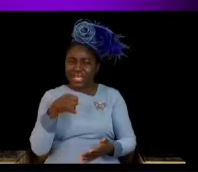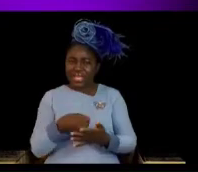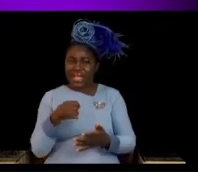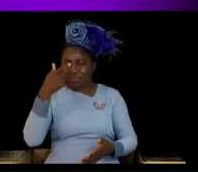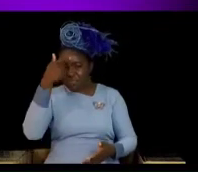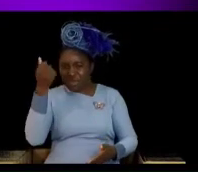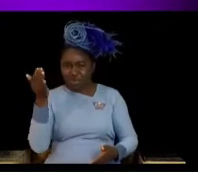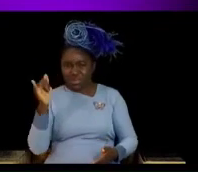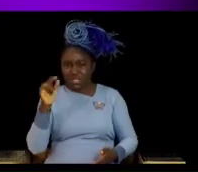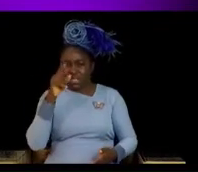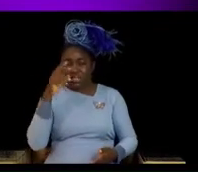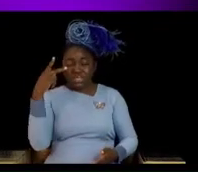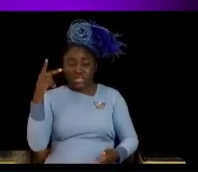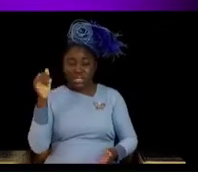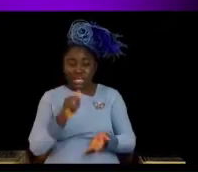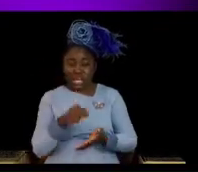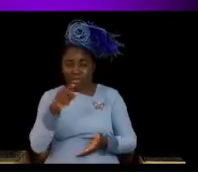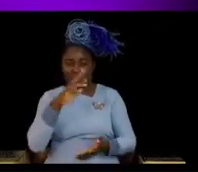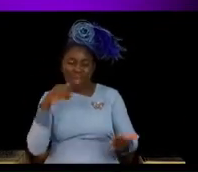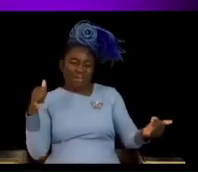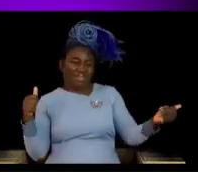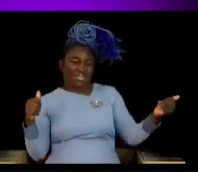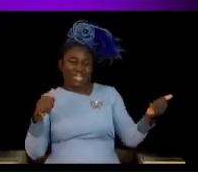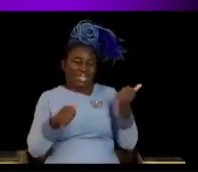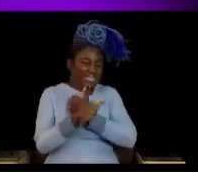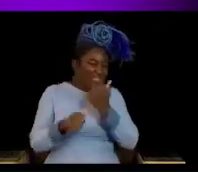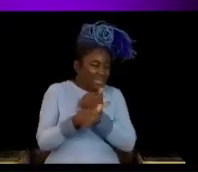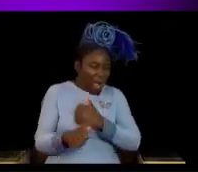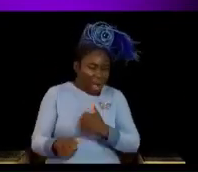because you have made a mistake?